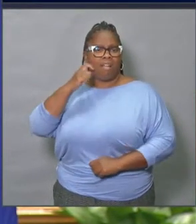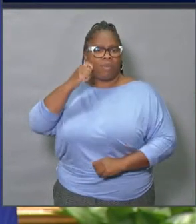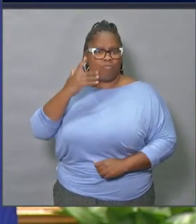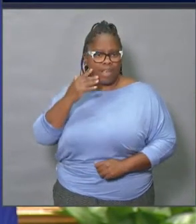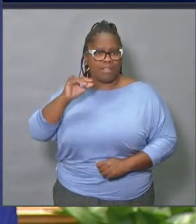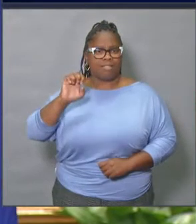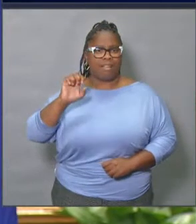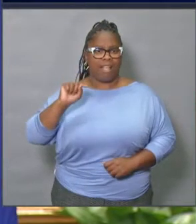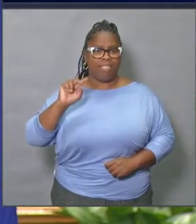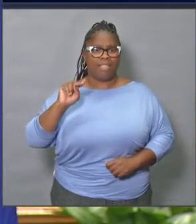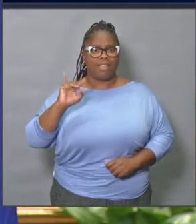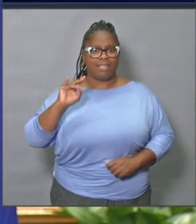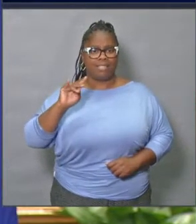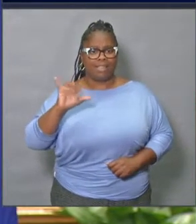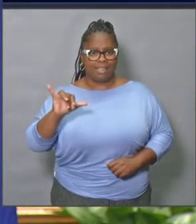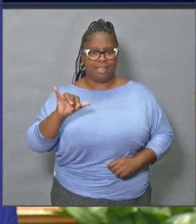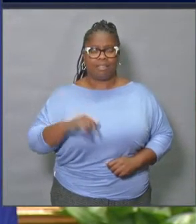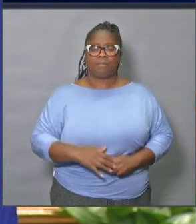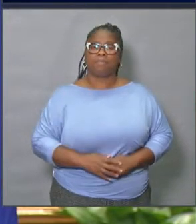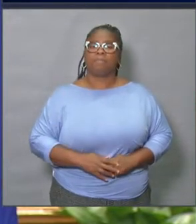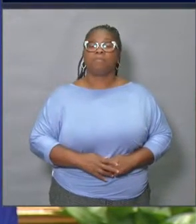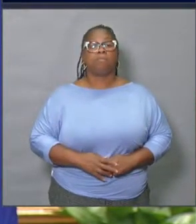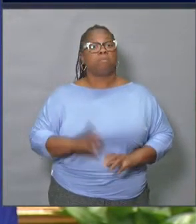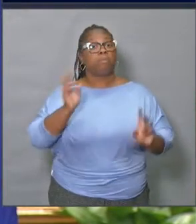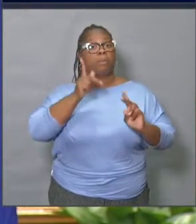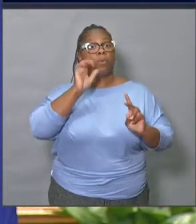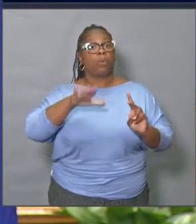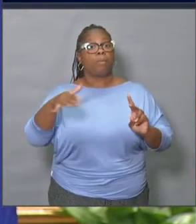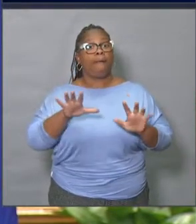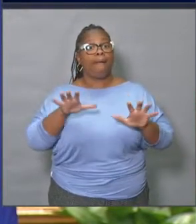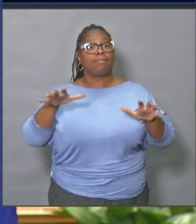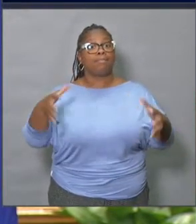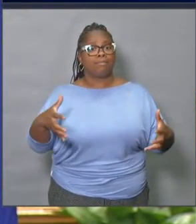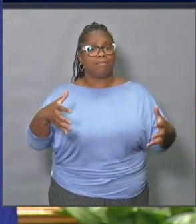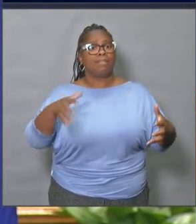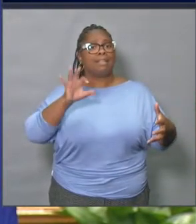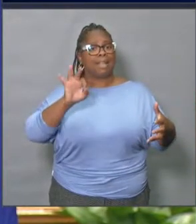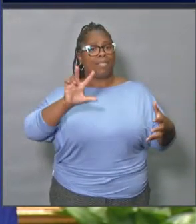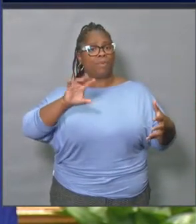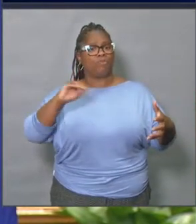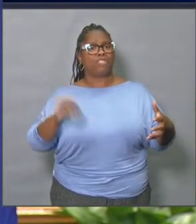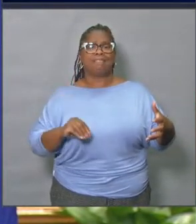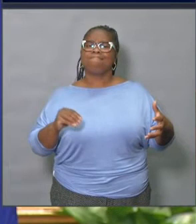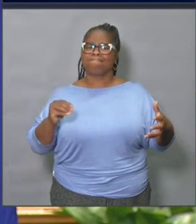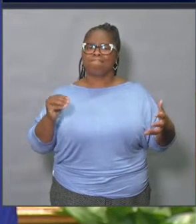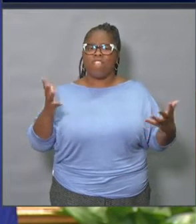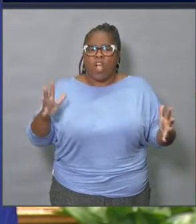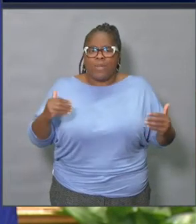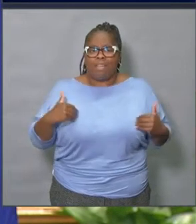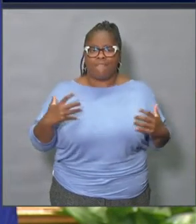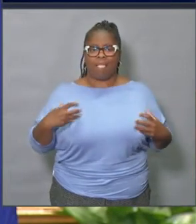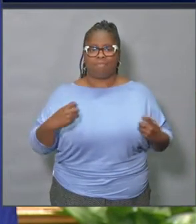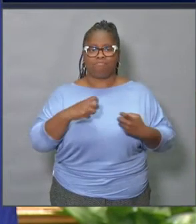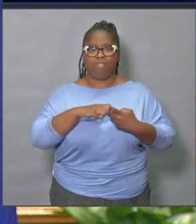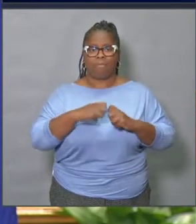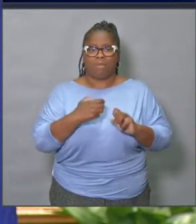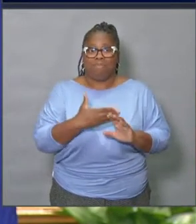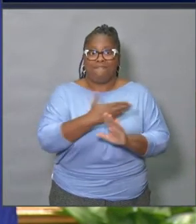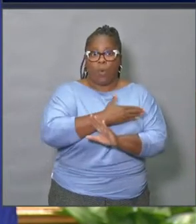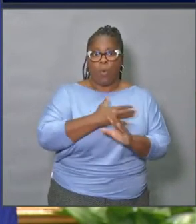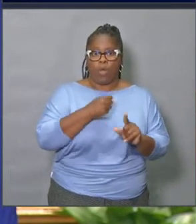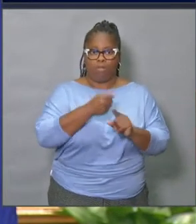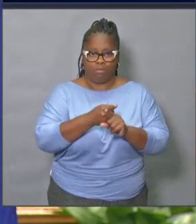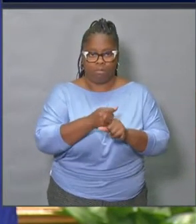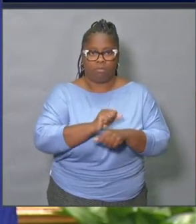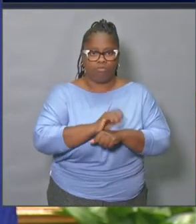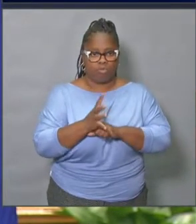ethnicity. 93% of the people who have passed away from COVID-19 did have underlying health conditions. This number has